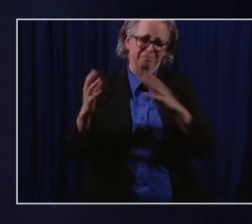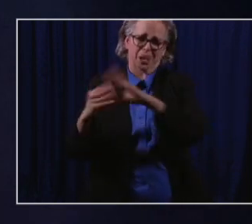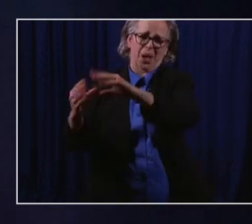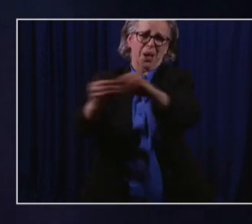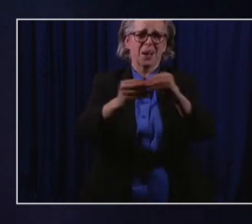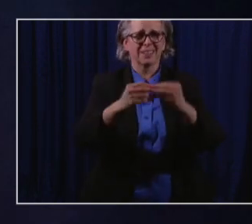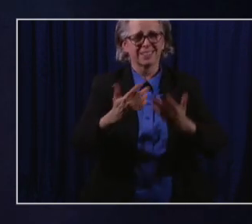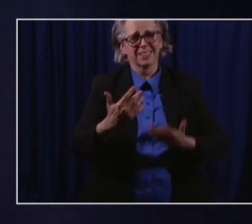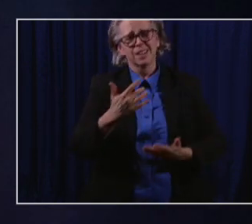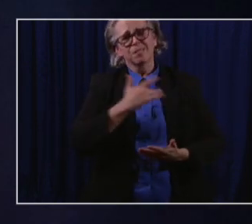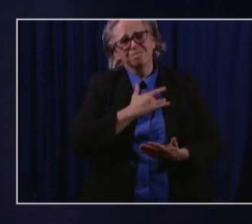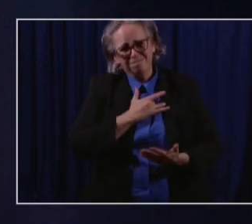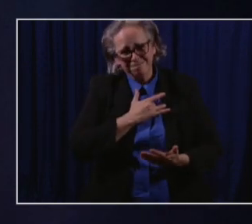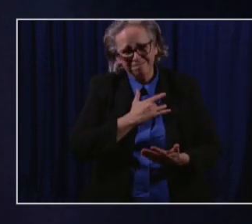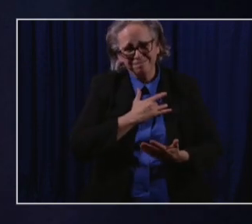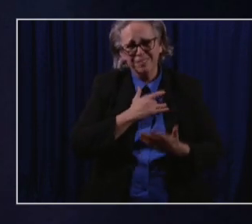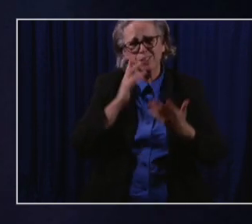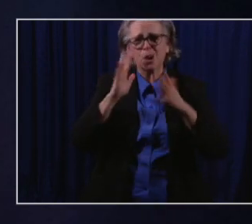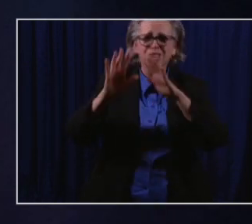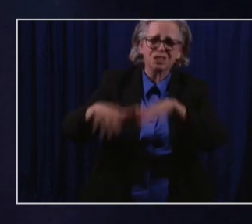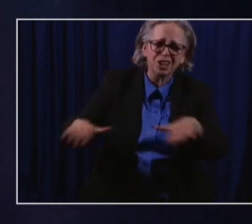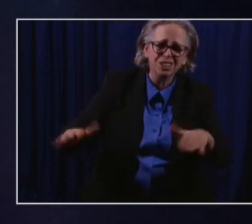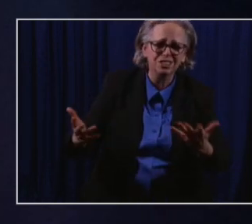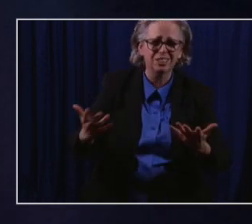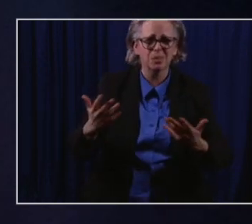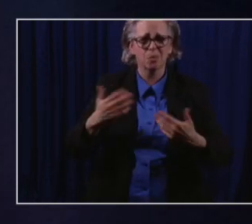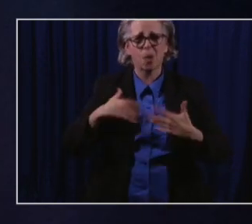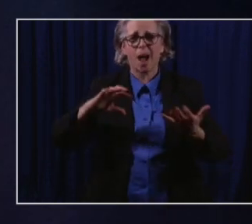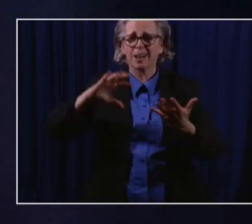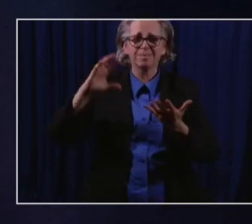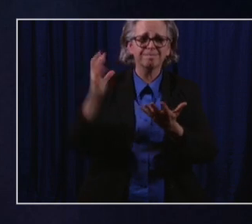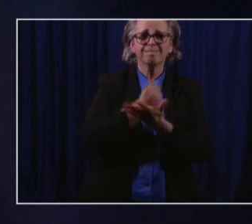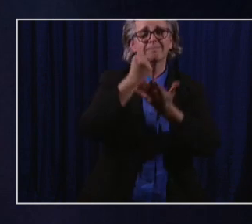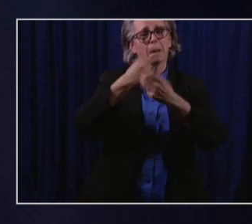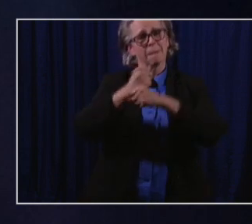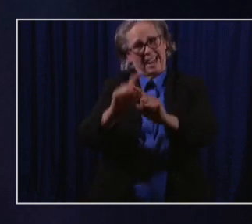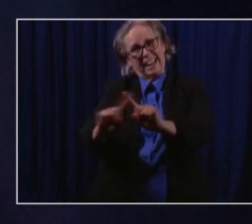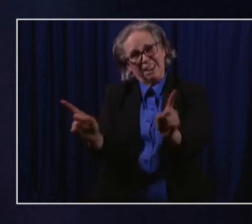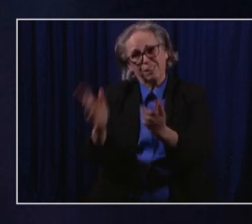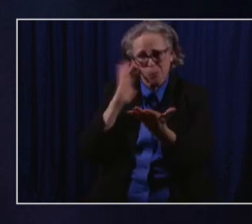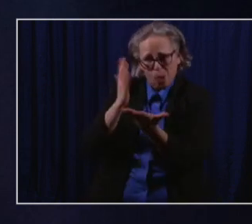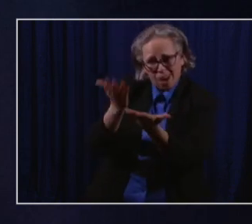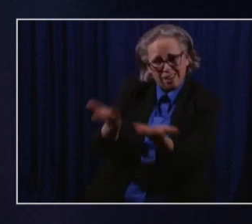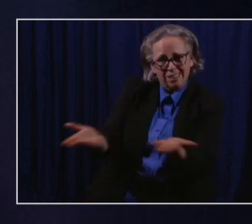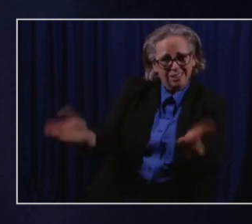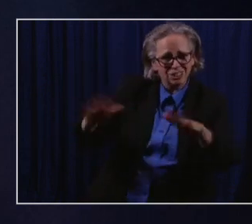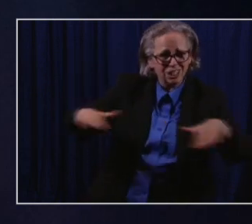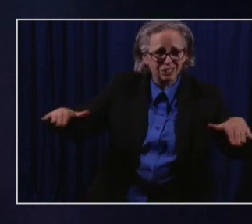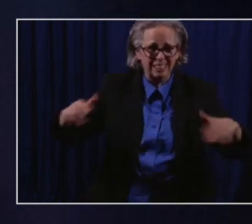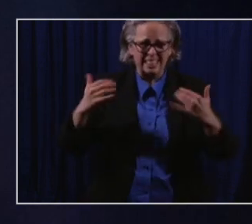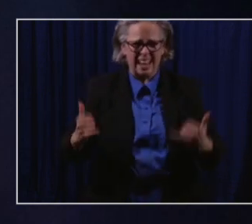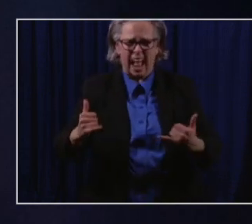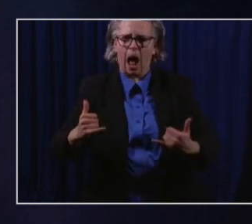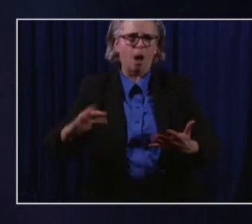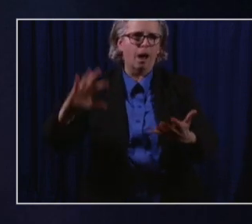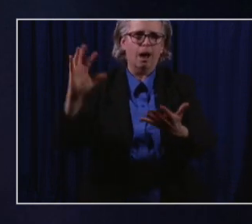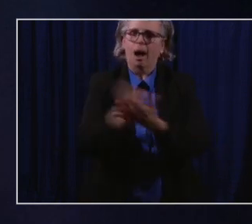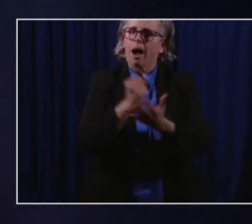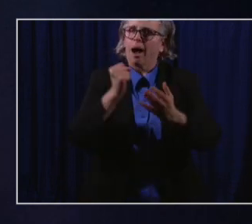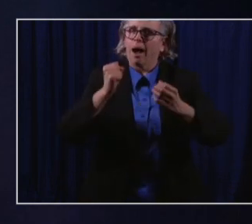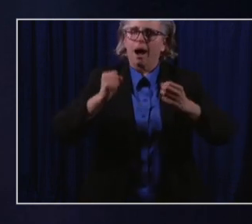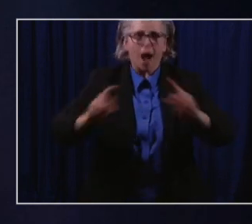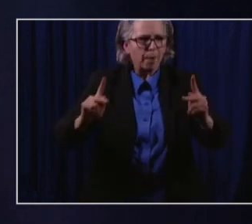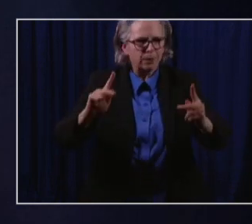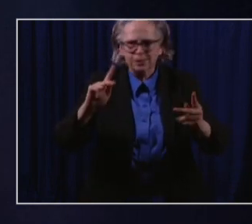make a difference. And I think we're in an opportunity right now where we can definitely do so. I attended Flagler